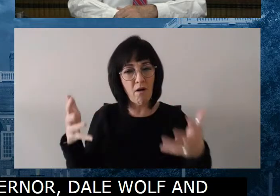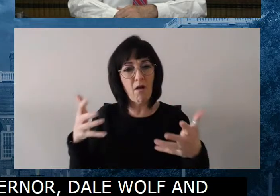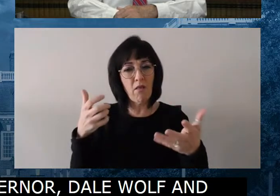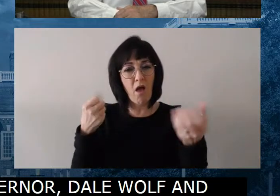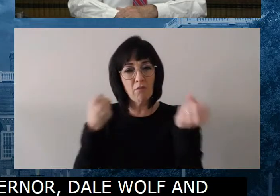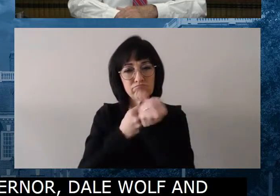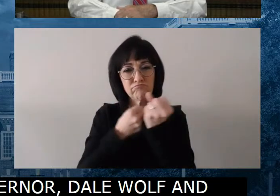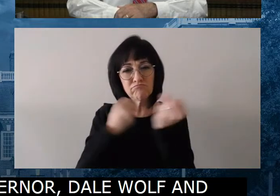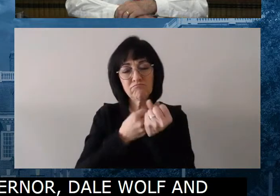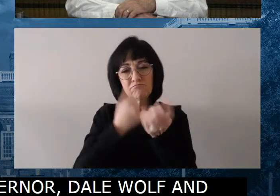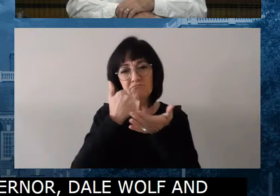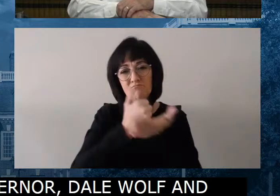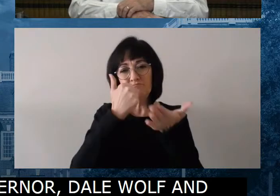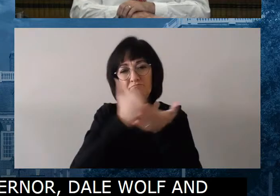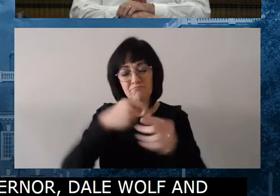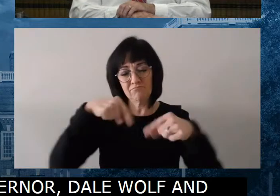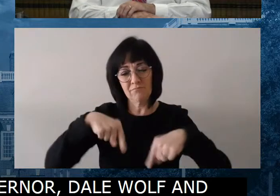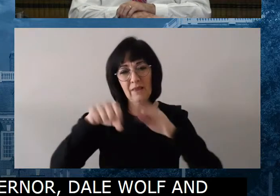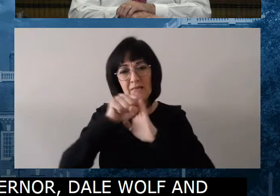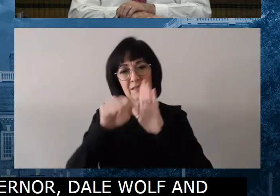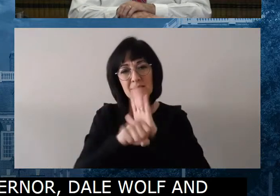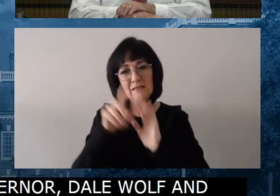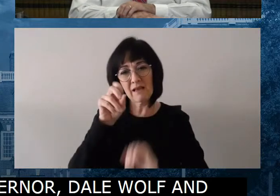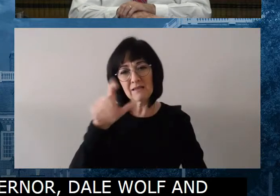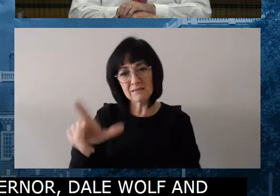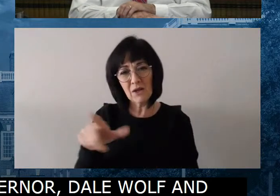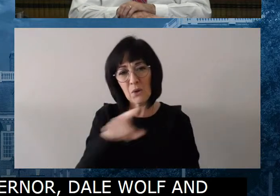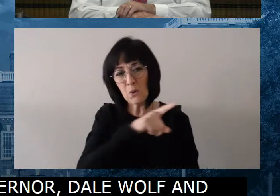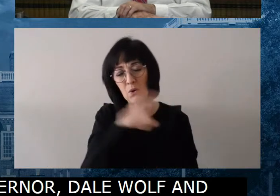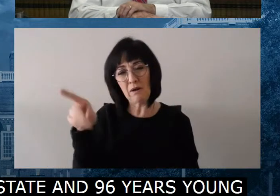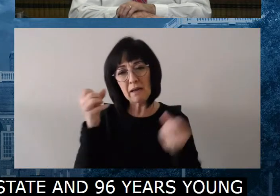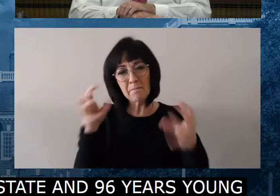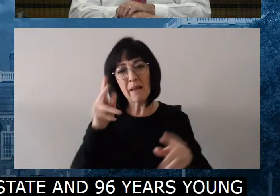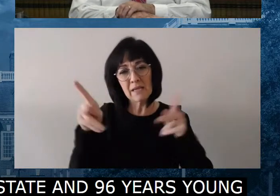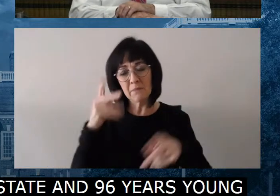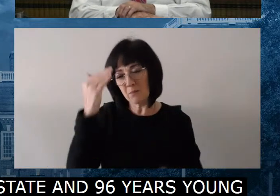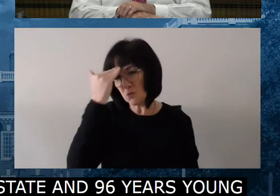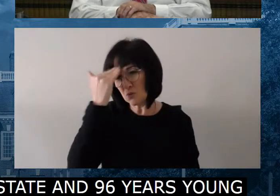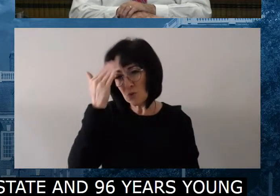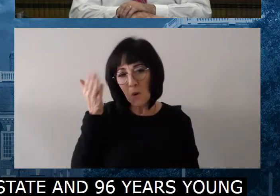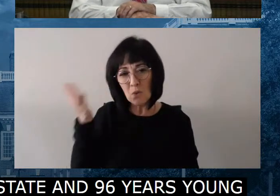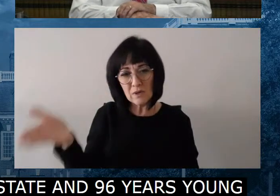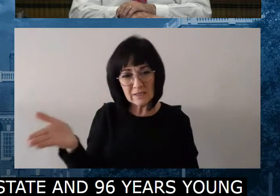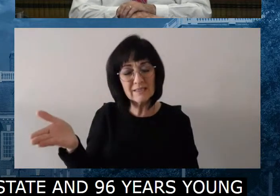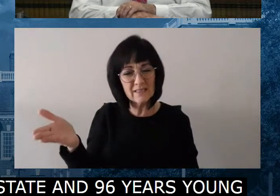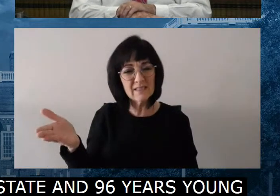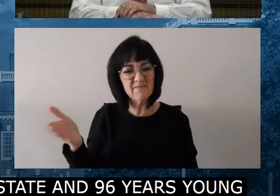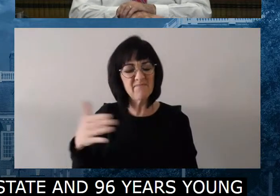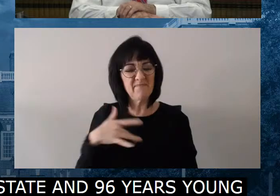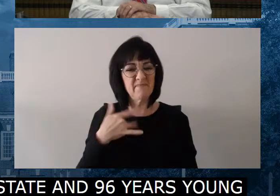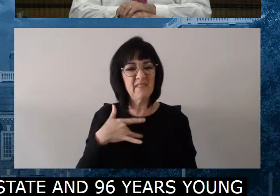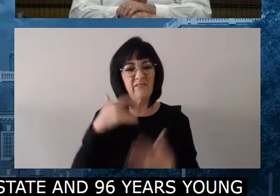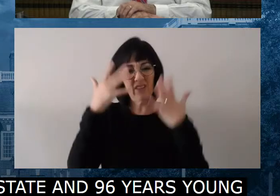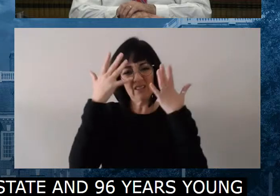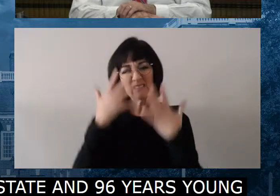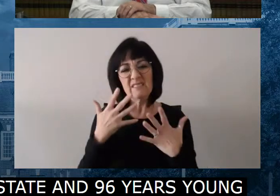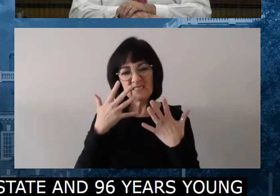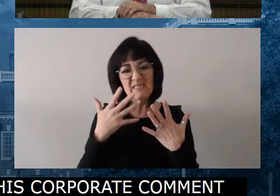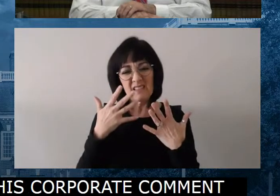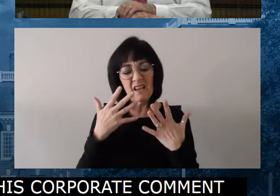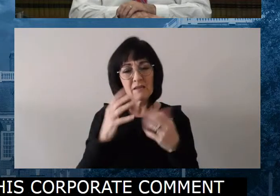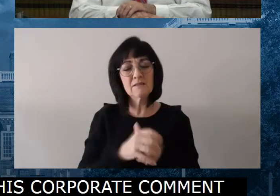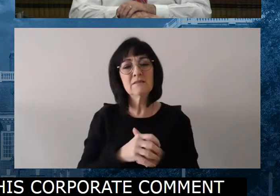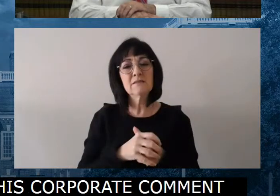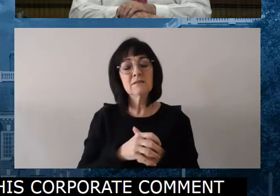corporate community as well as to the citizens of our state. Heavy hearts and sadness over the tragic